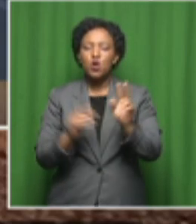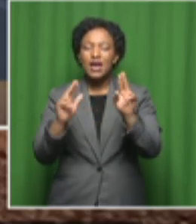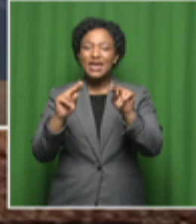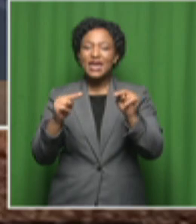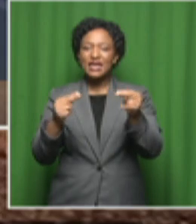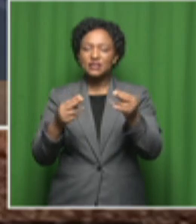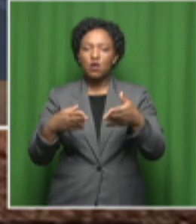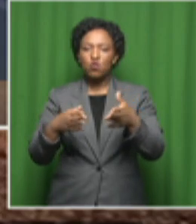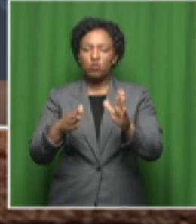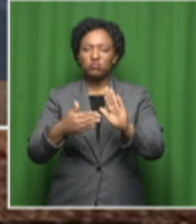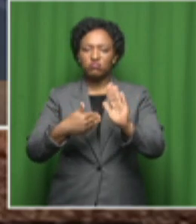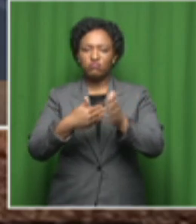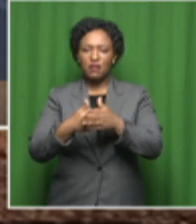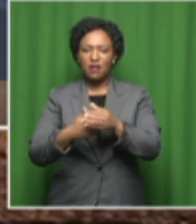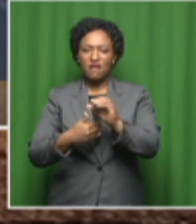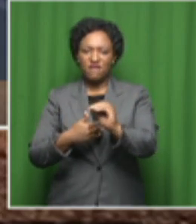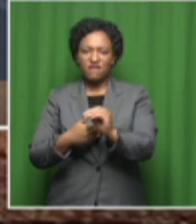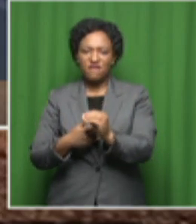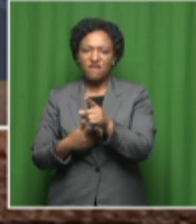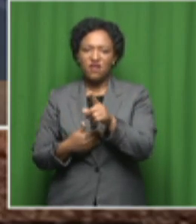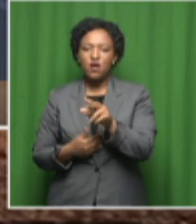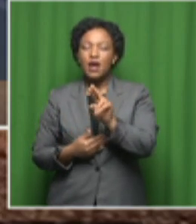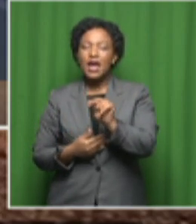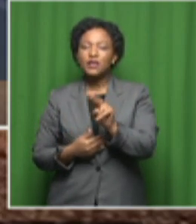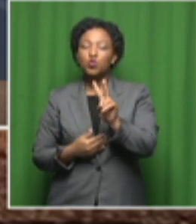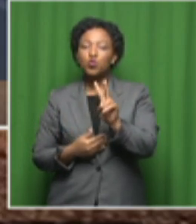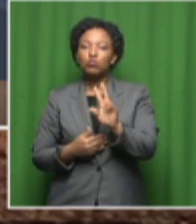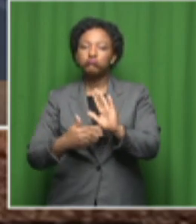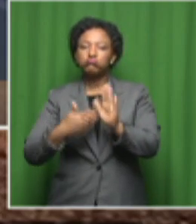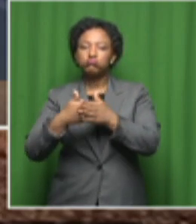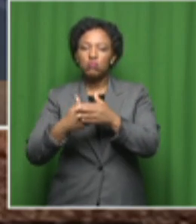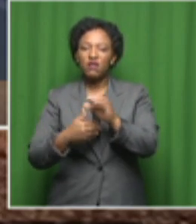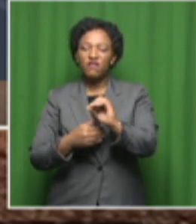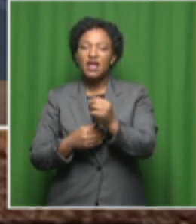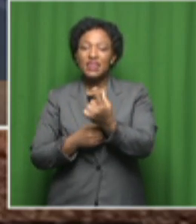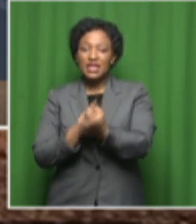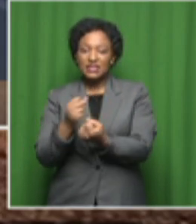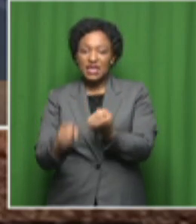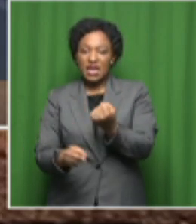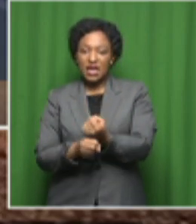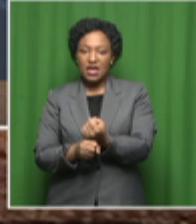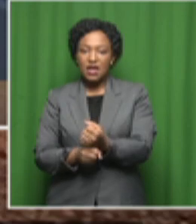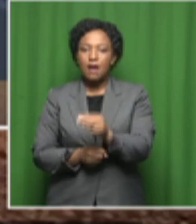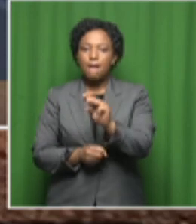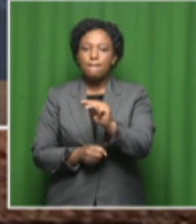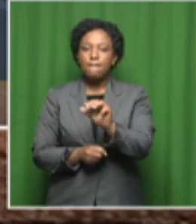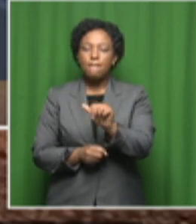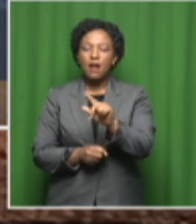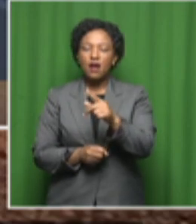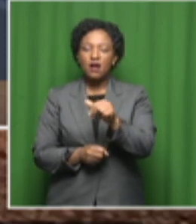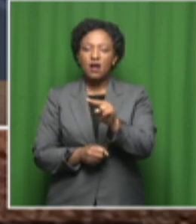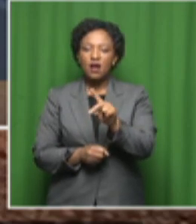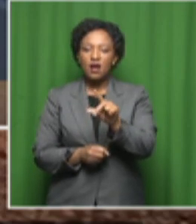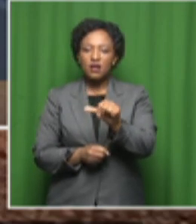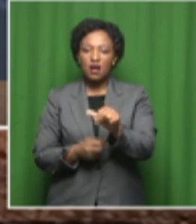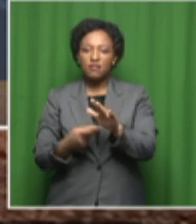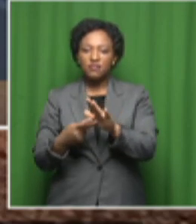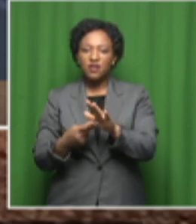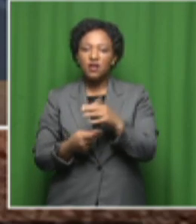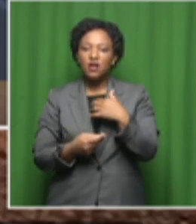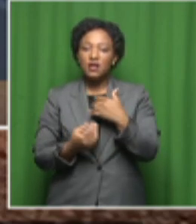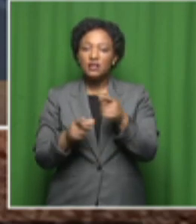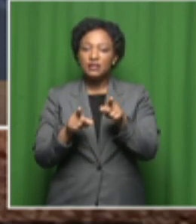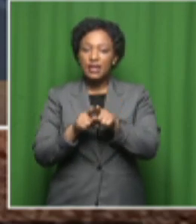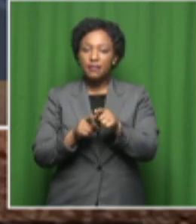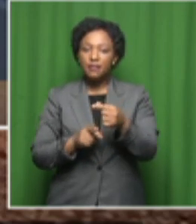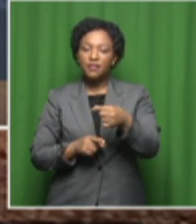route for blasting. This is the first blast on the N2 for this year between Makanda, formerly known as Grahamstown, and the Fish River Pass. So today it'll be